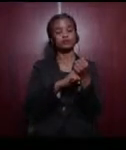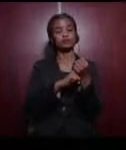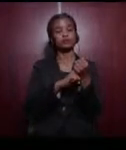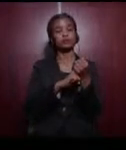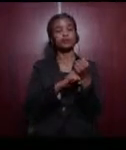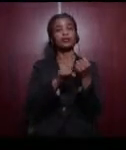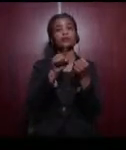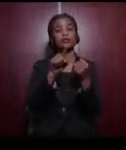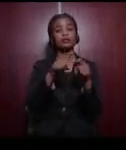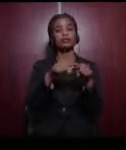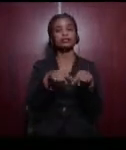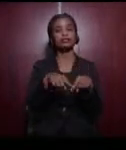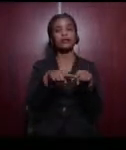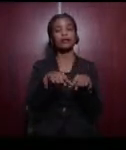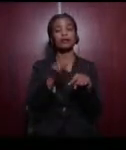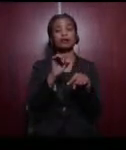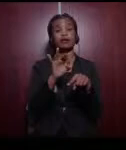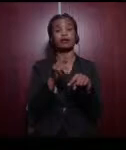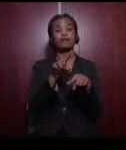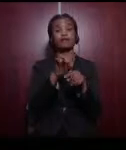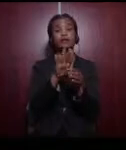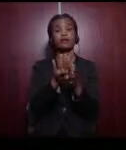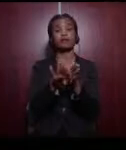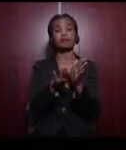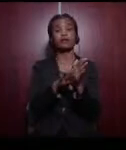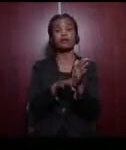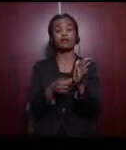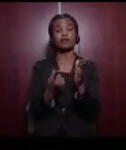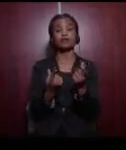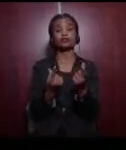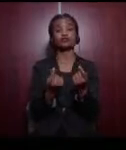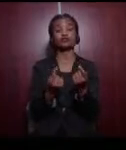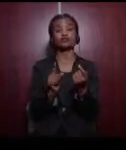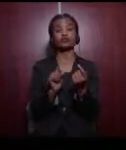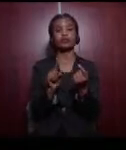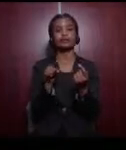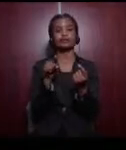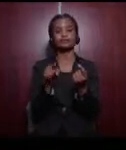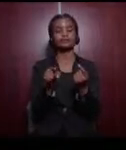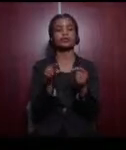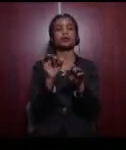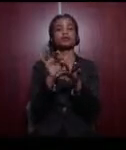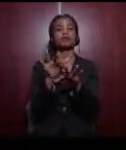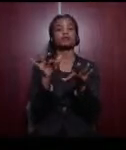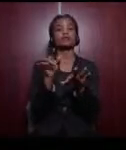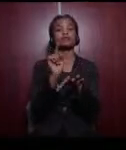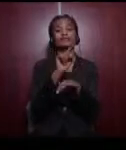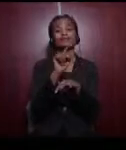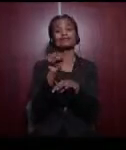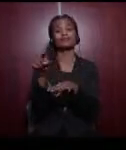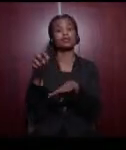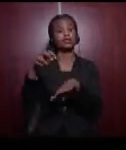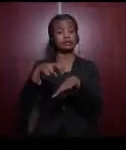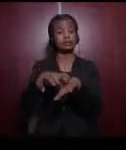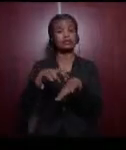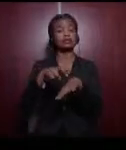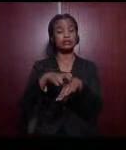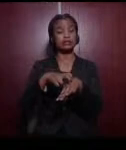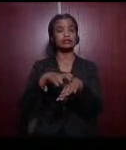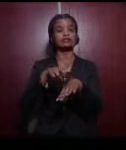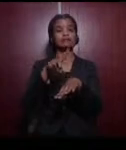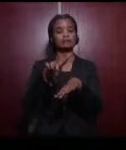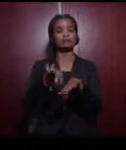bill is gonna actually reach out for people who are in need, that will be